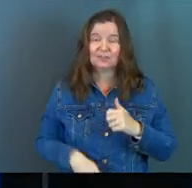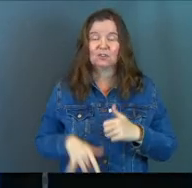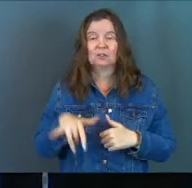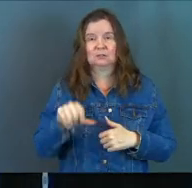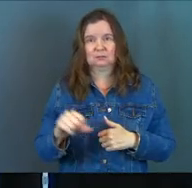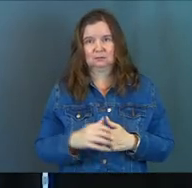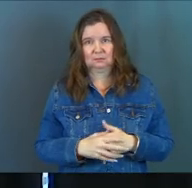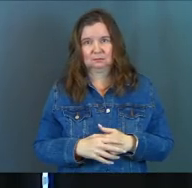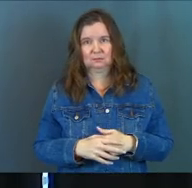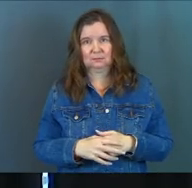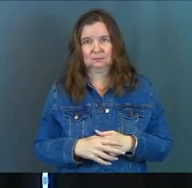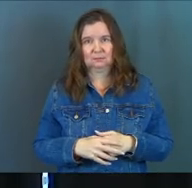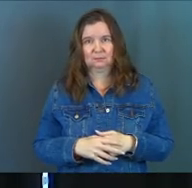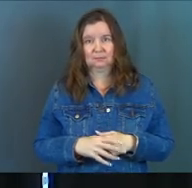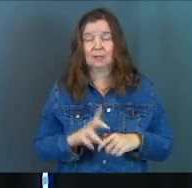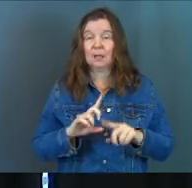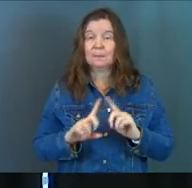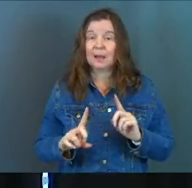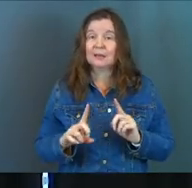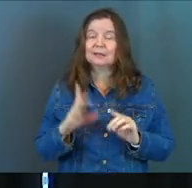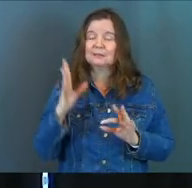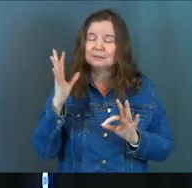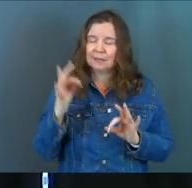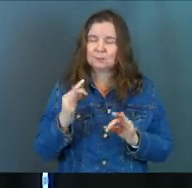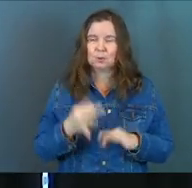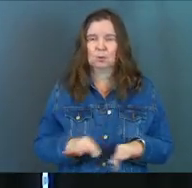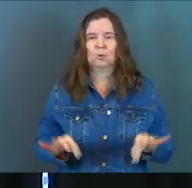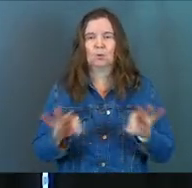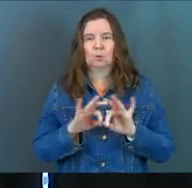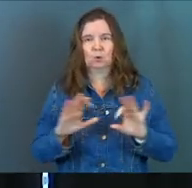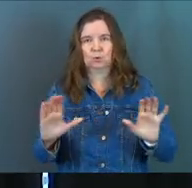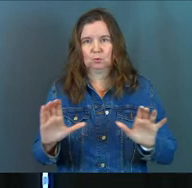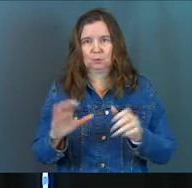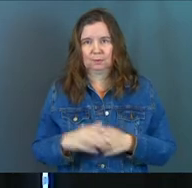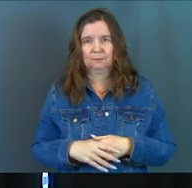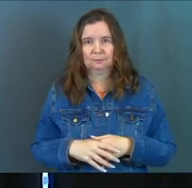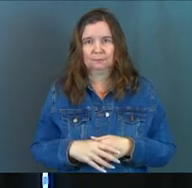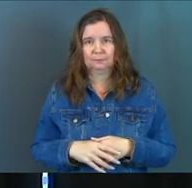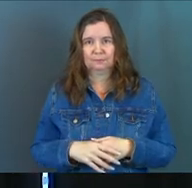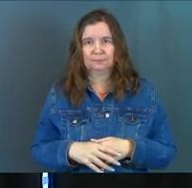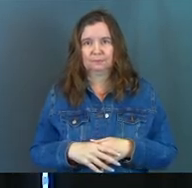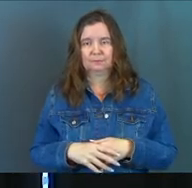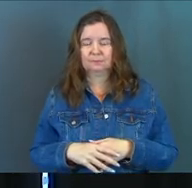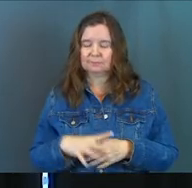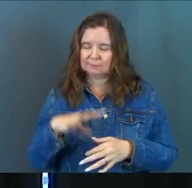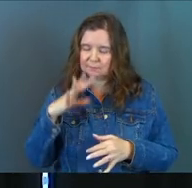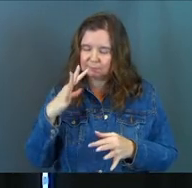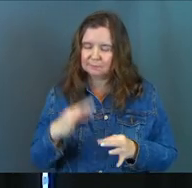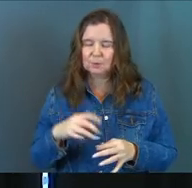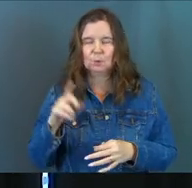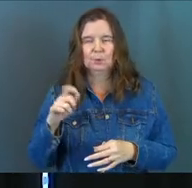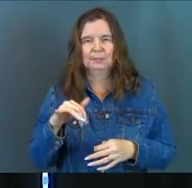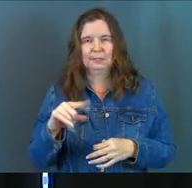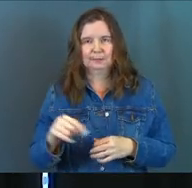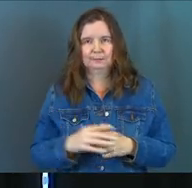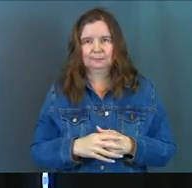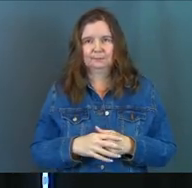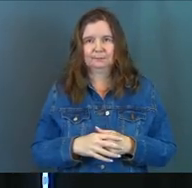difficult, but it's absolutely worth doing. You absolutely need